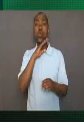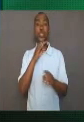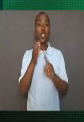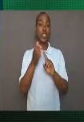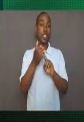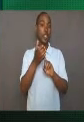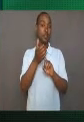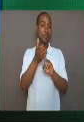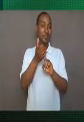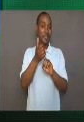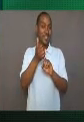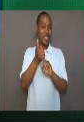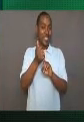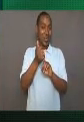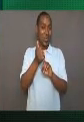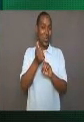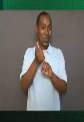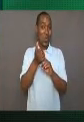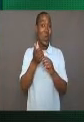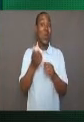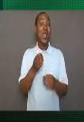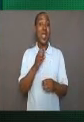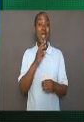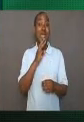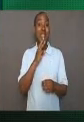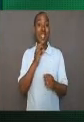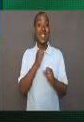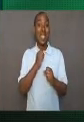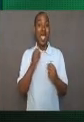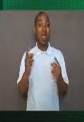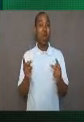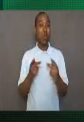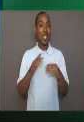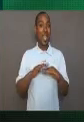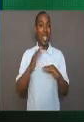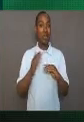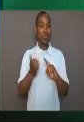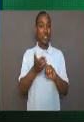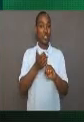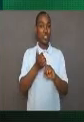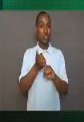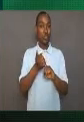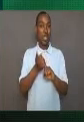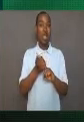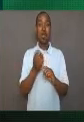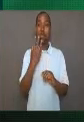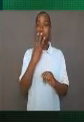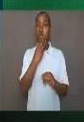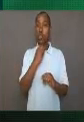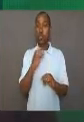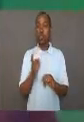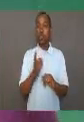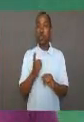while the moist surface and rich blood supply make the air humid and